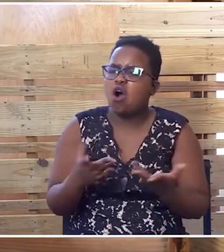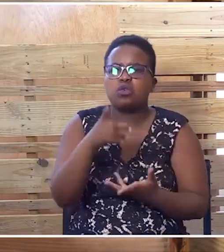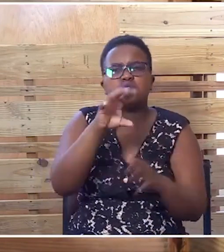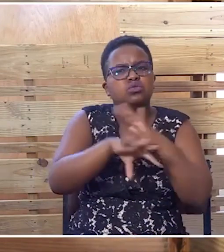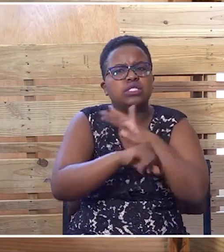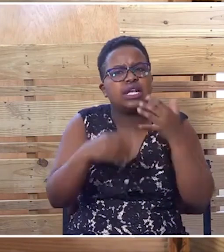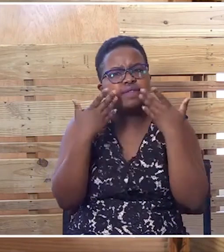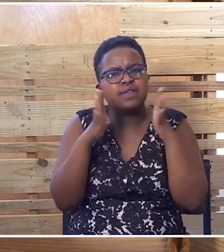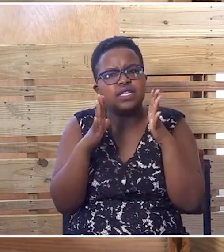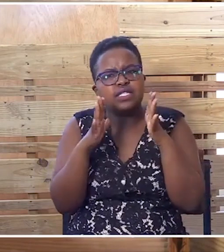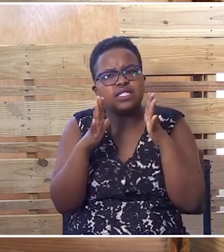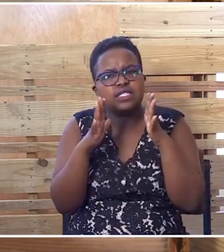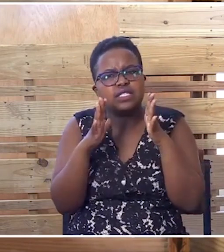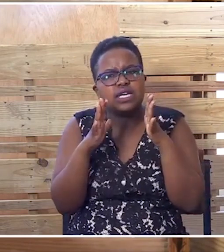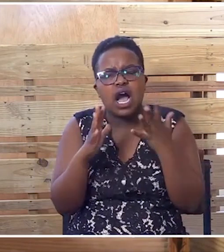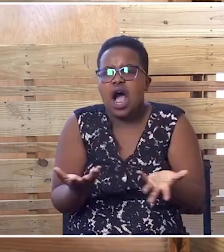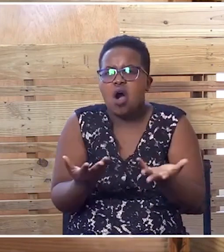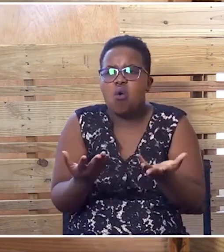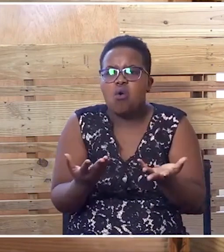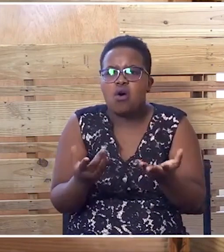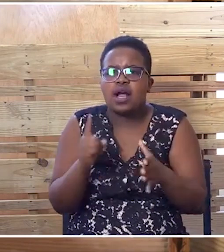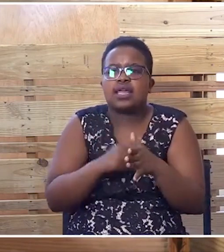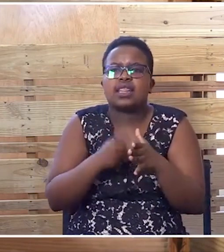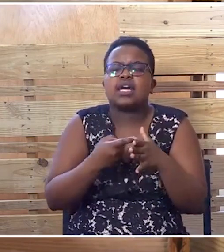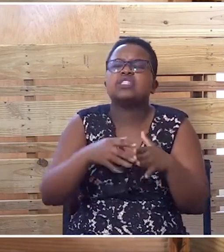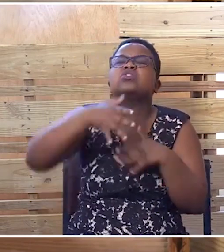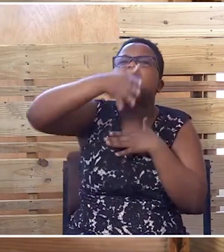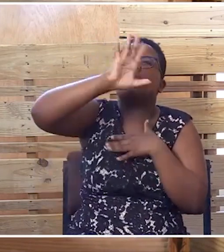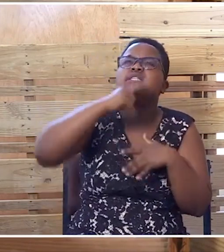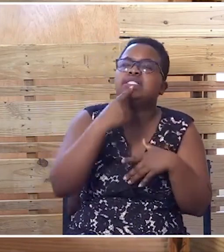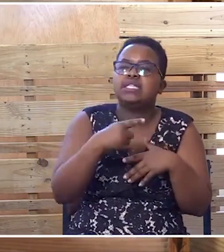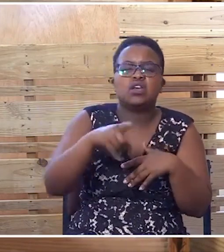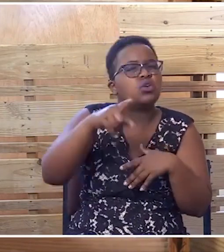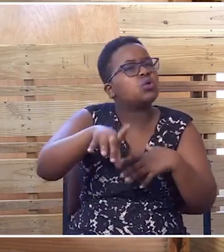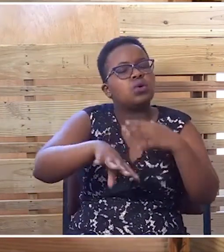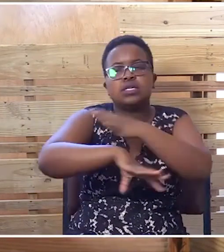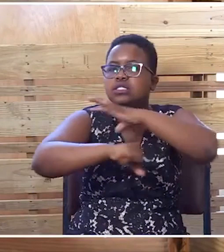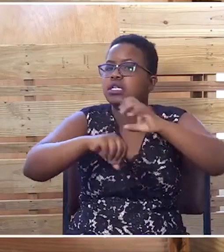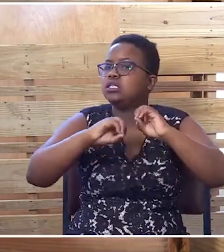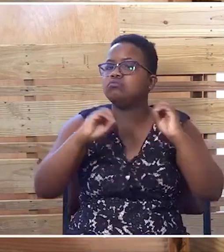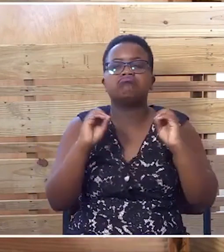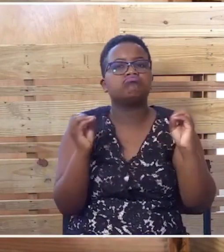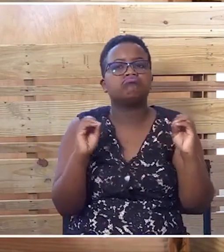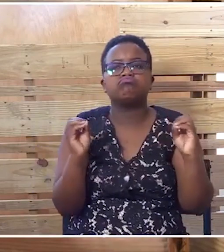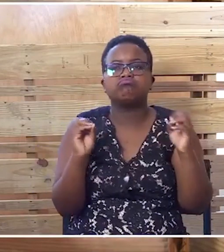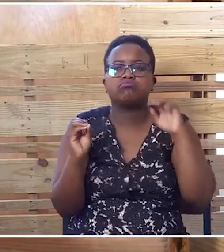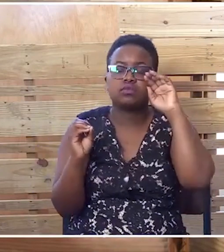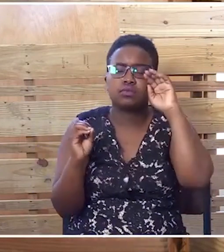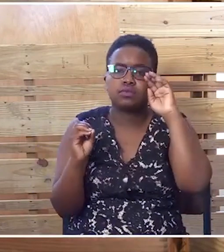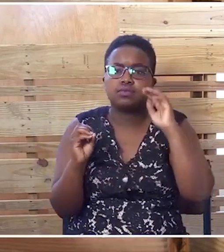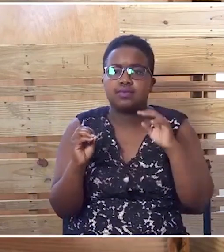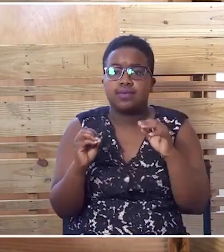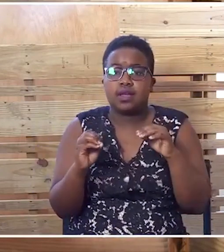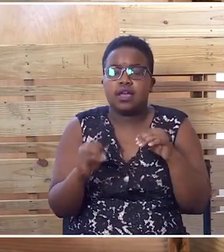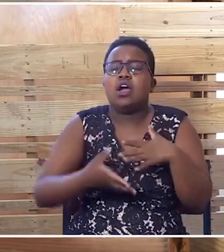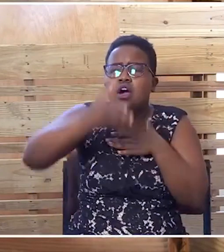do, even in school, that God desires that we should not steal. Because God is our provider. He provides for us. You do not